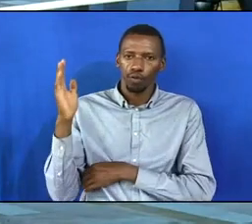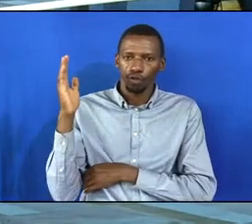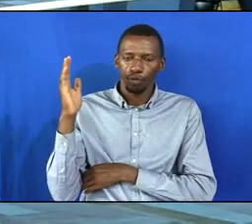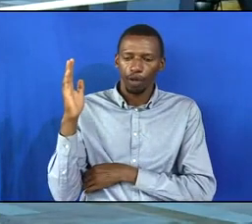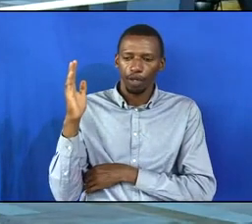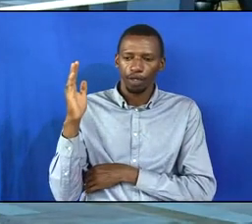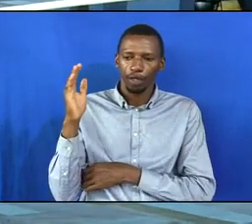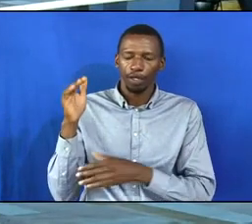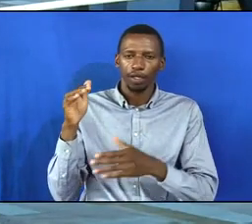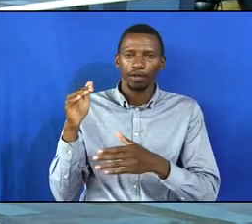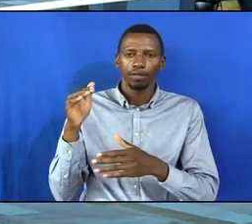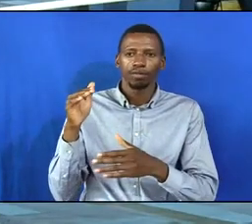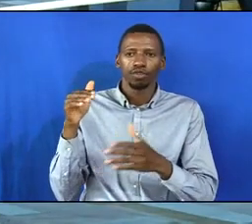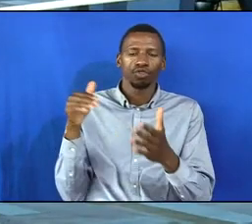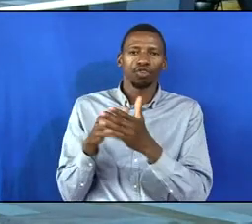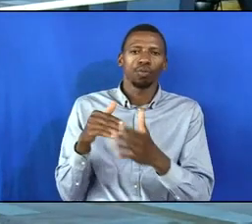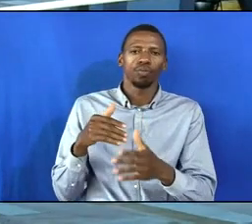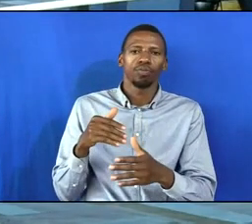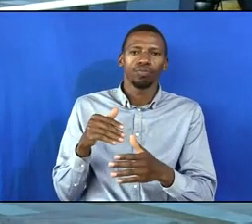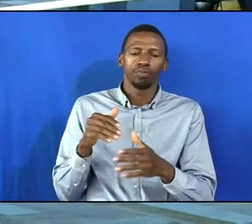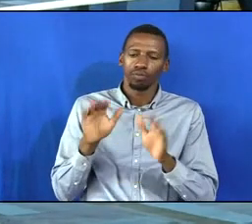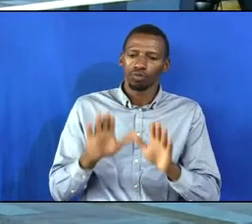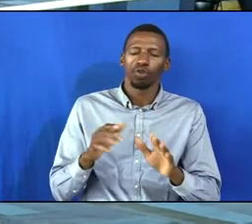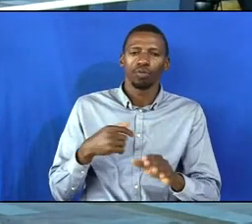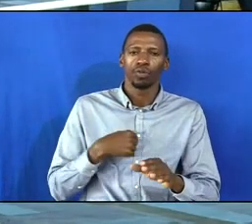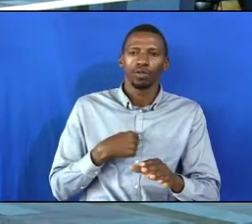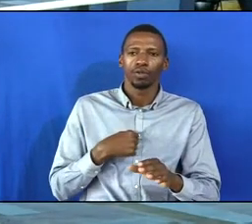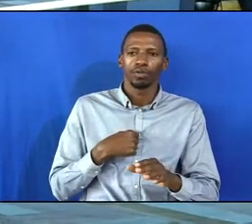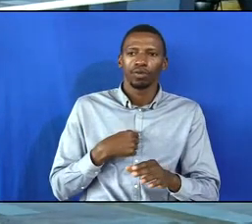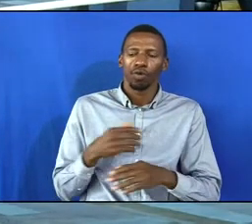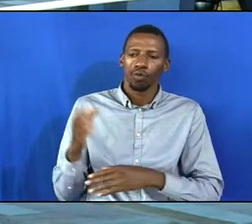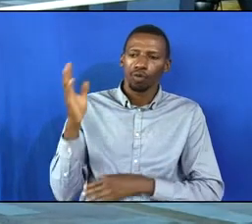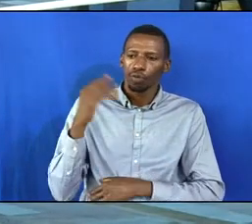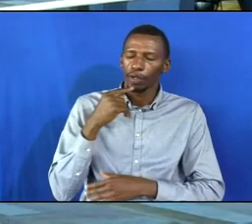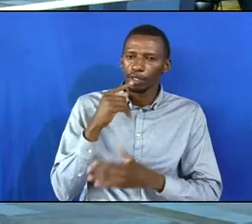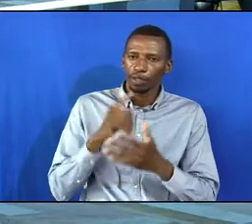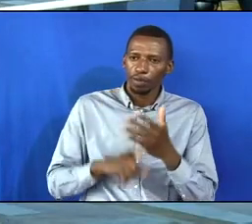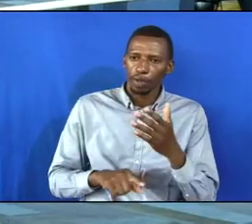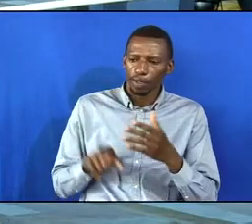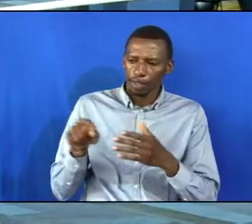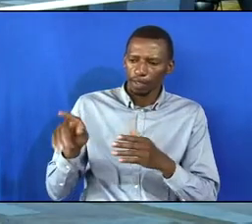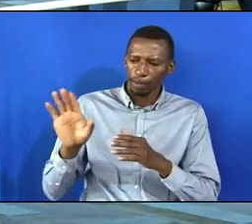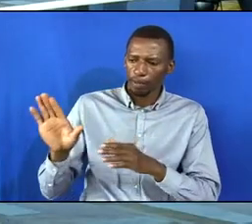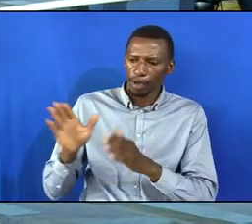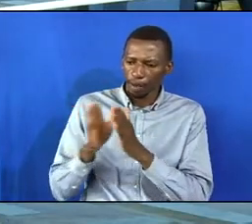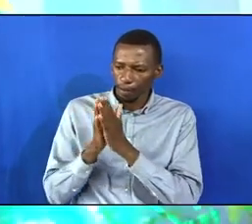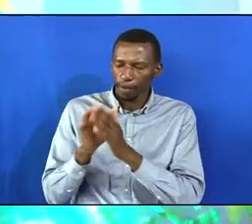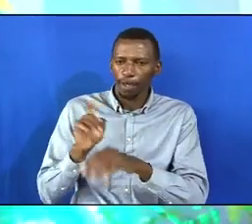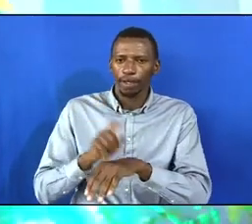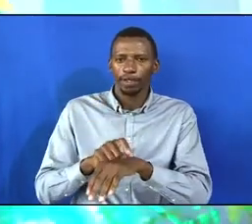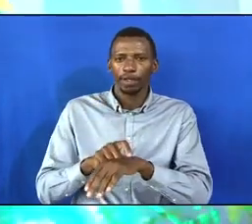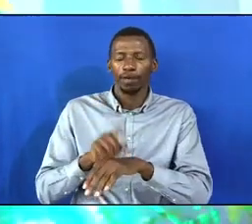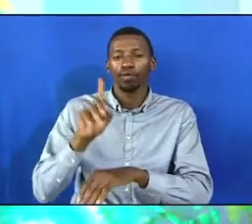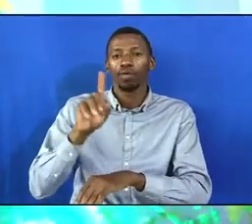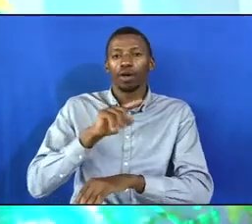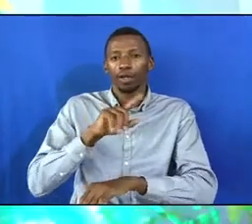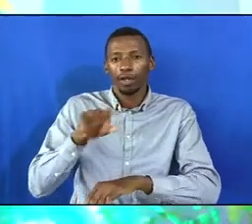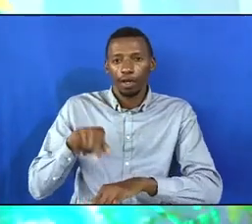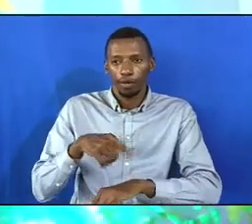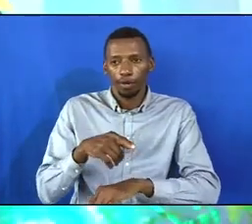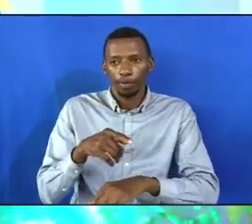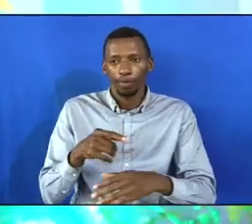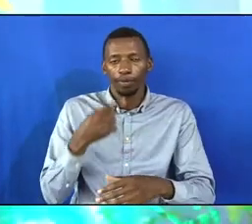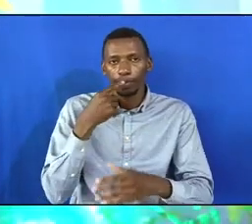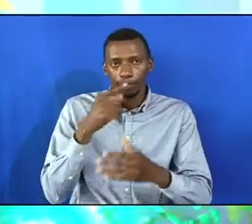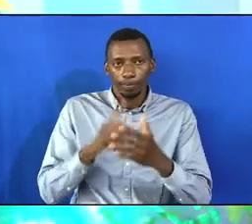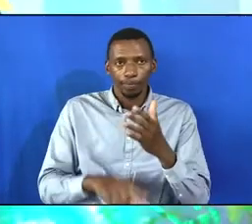remember it was 8 in the night. Told me, you cannot see Prasad. He says he's having his prayer time for 1 hour. So